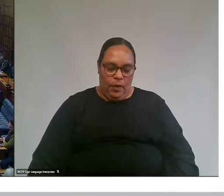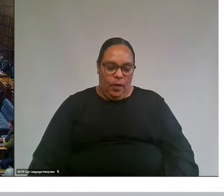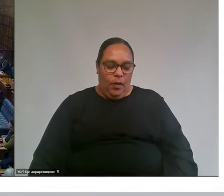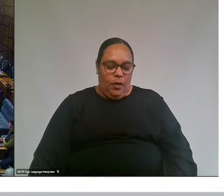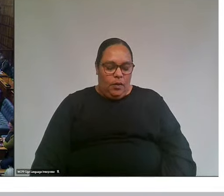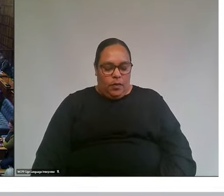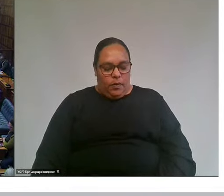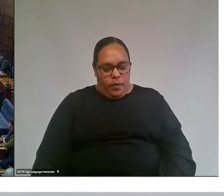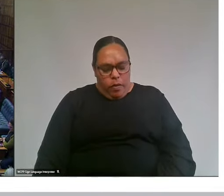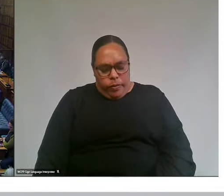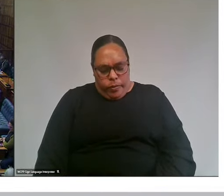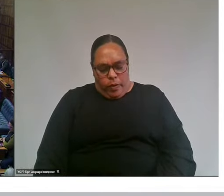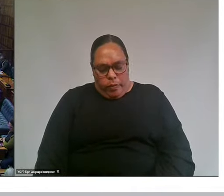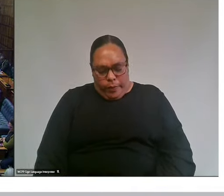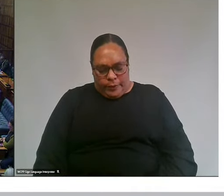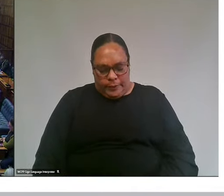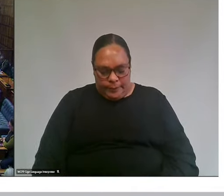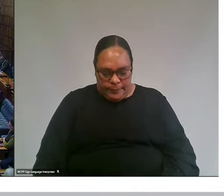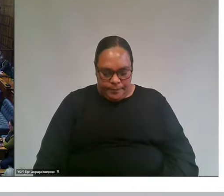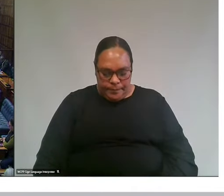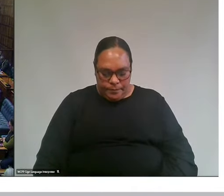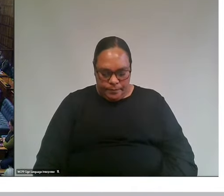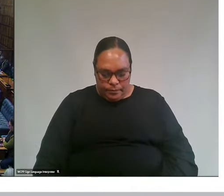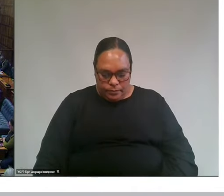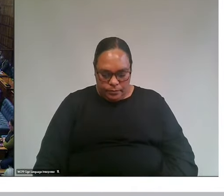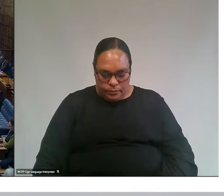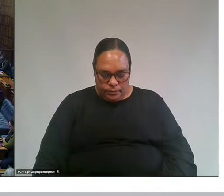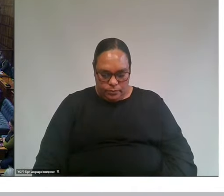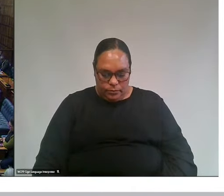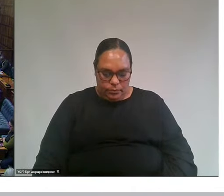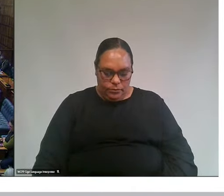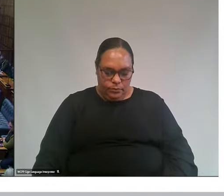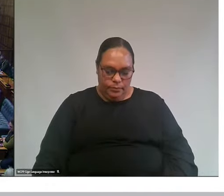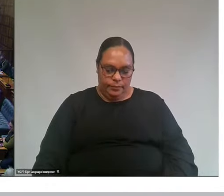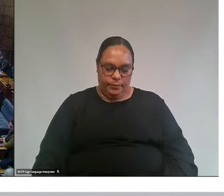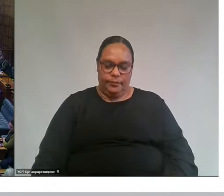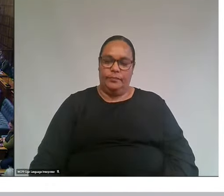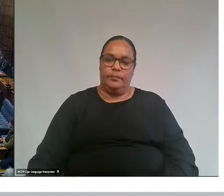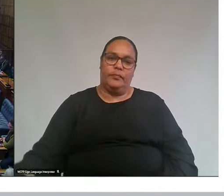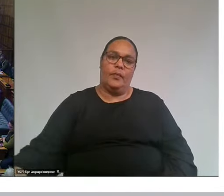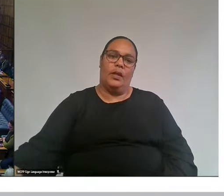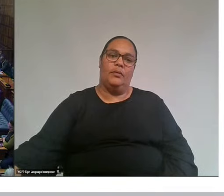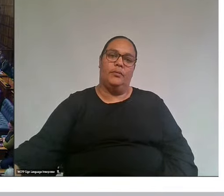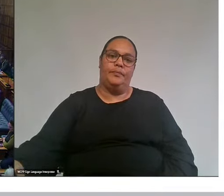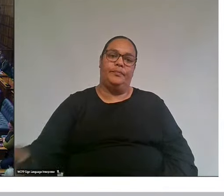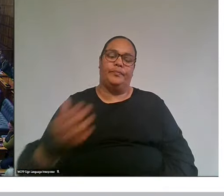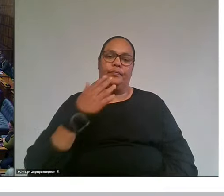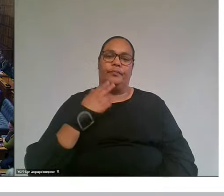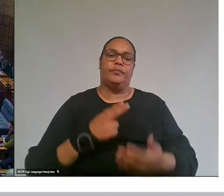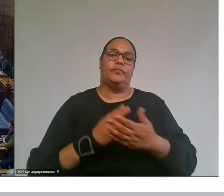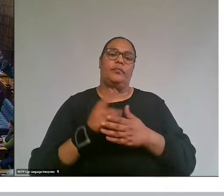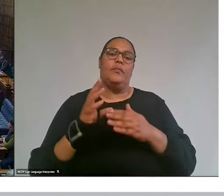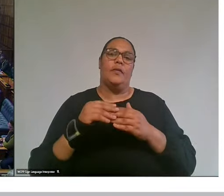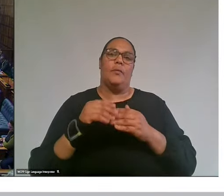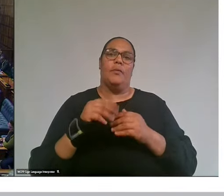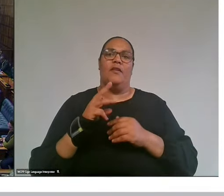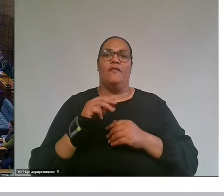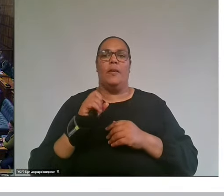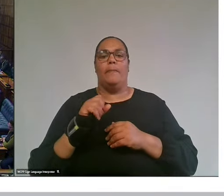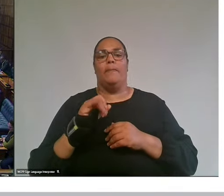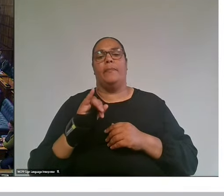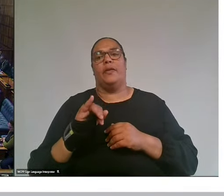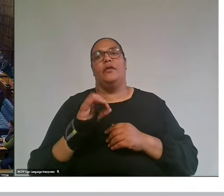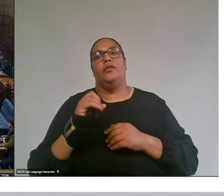thanks thank you um uh honorable M me just to also add to that is